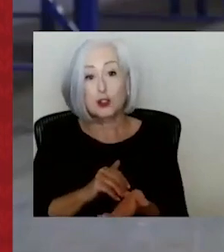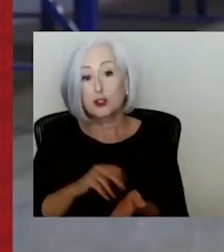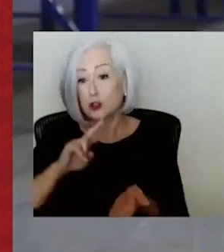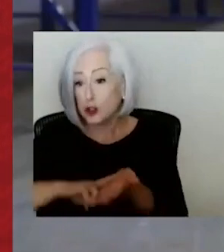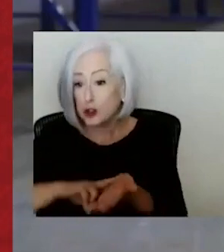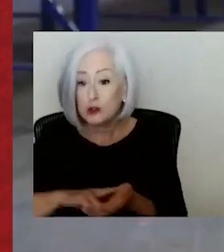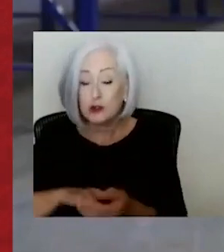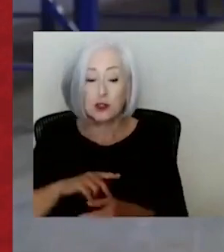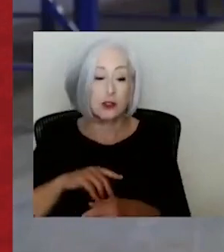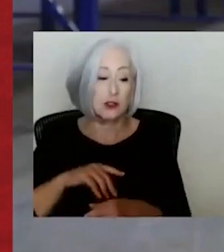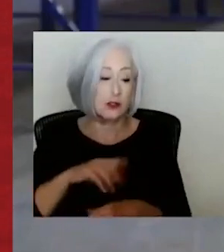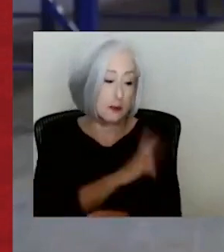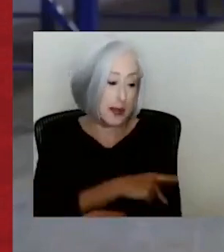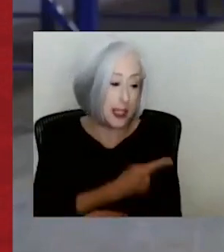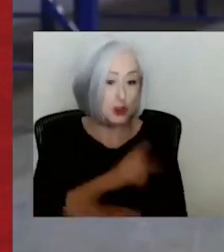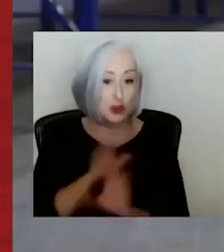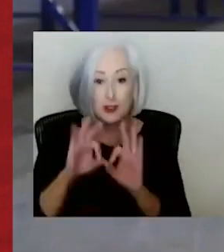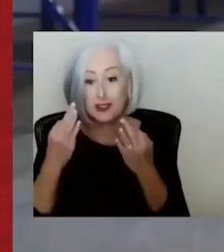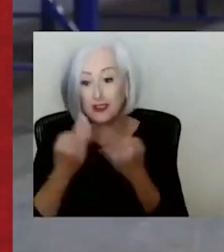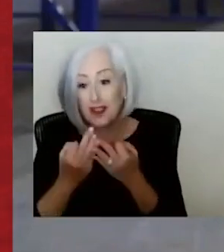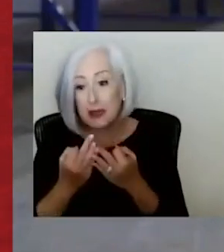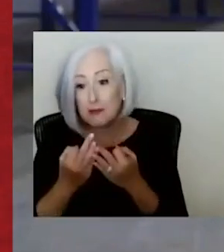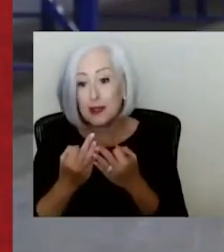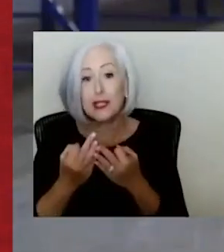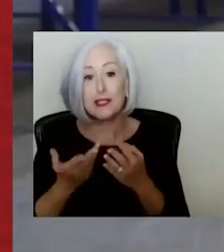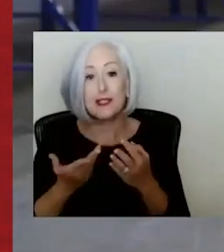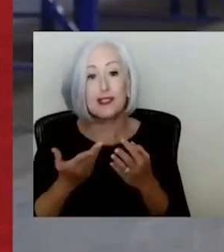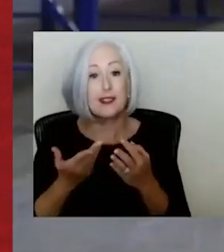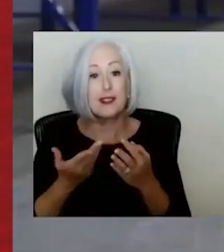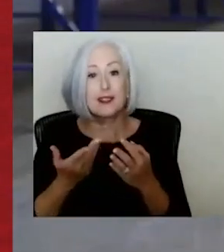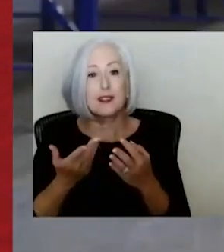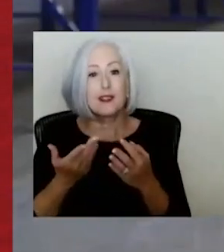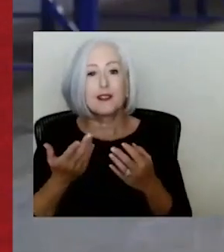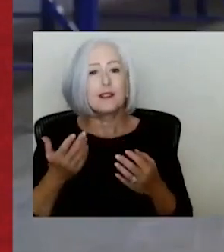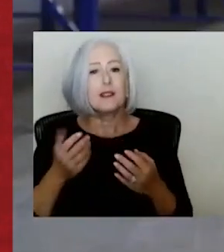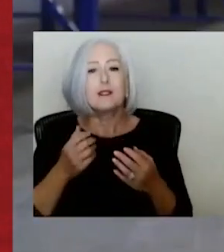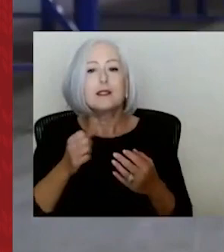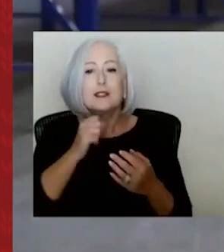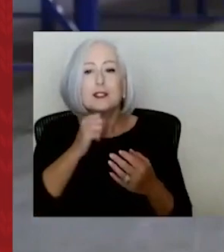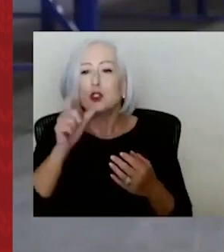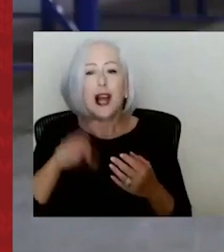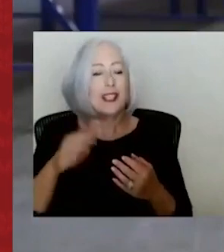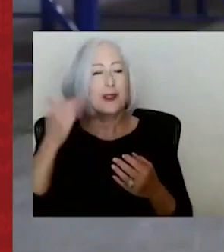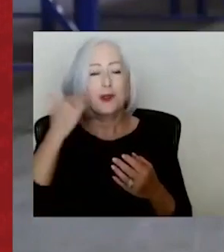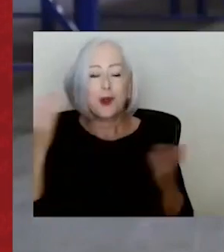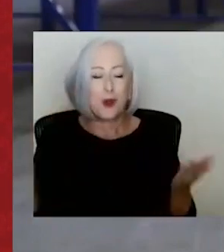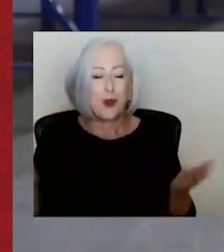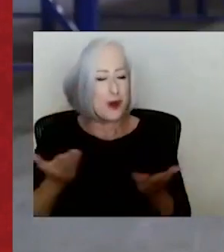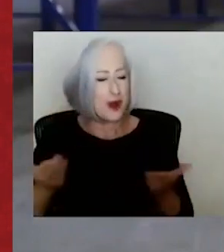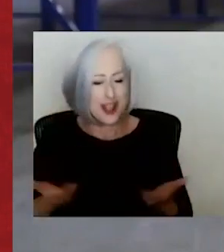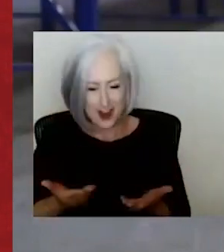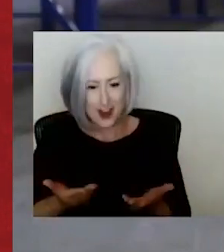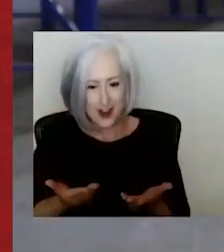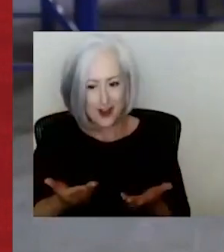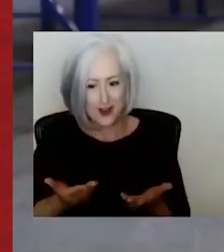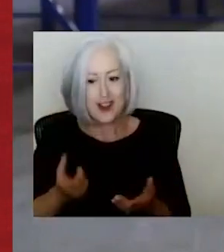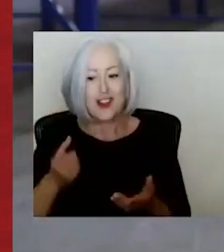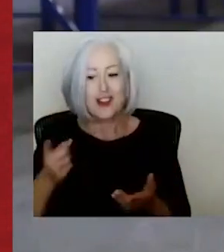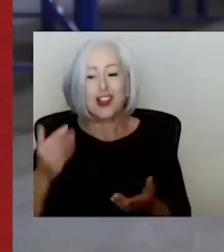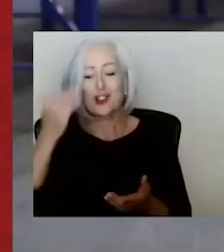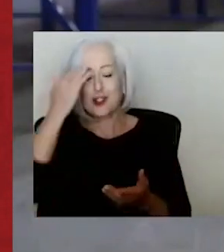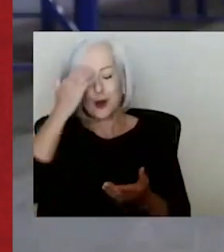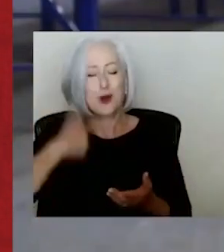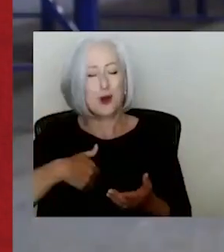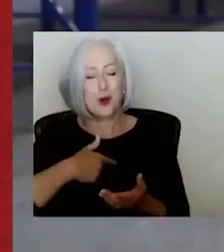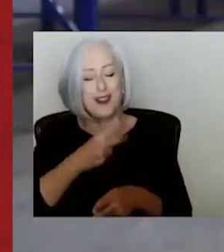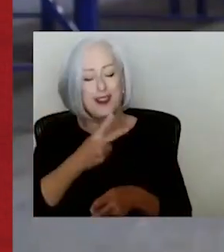family, our guests, we should be invisible to them. They should just know that we have it and we're going to take great care